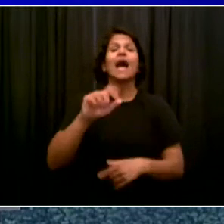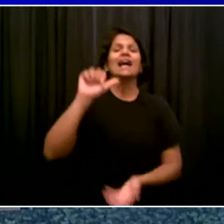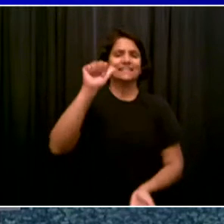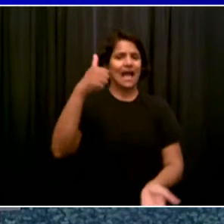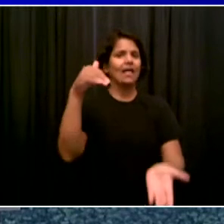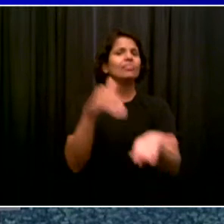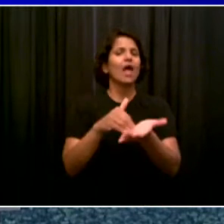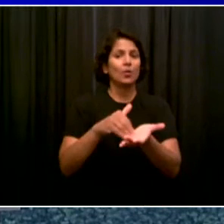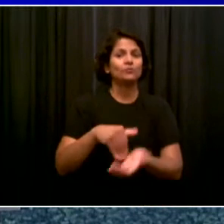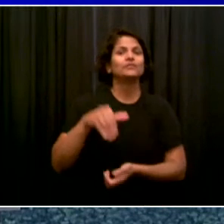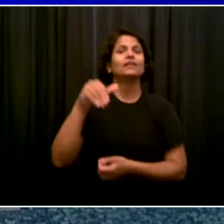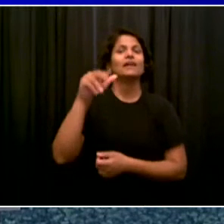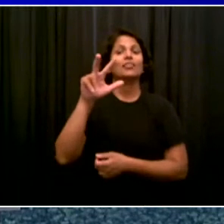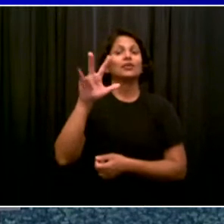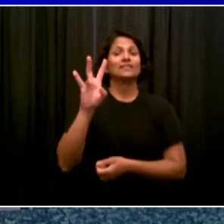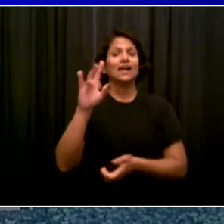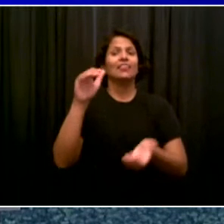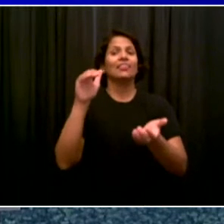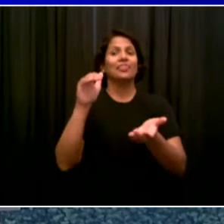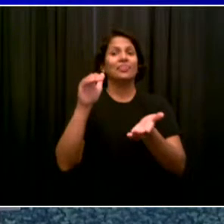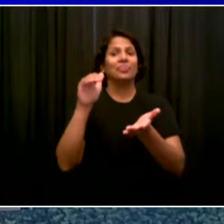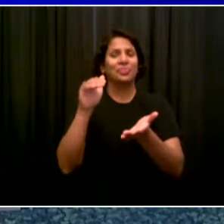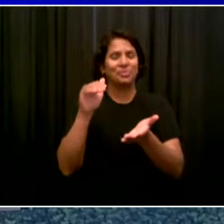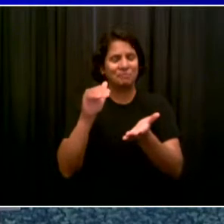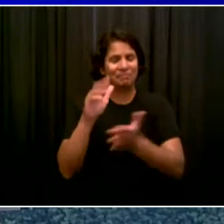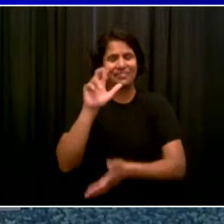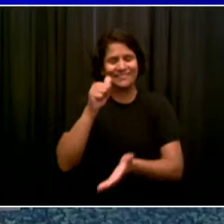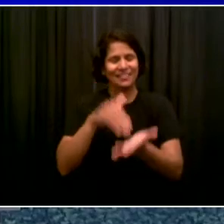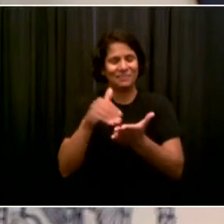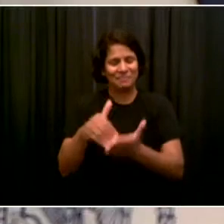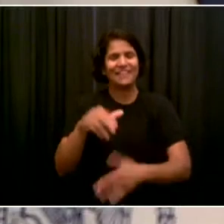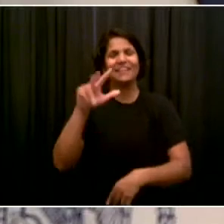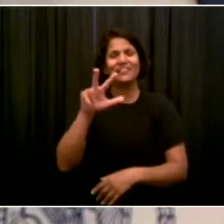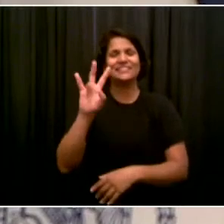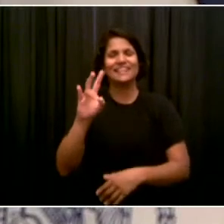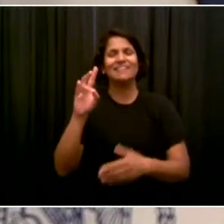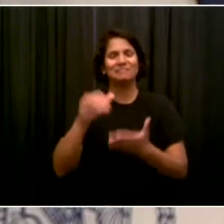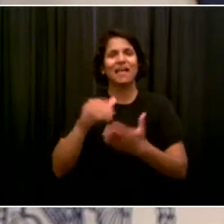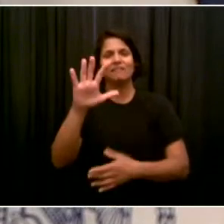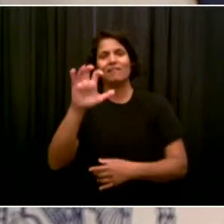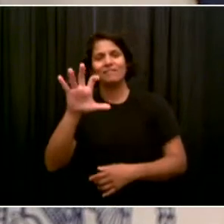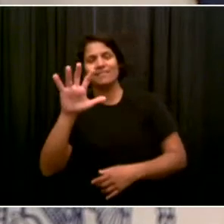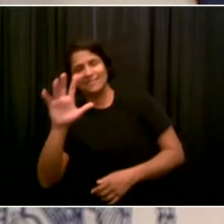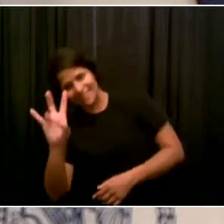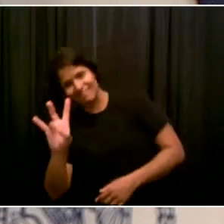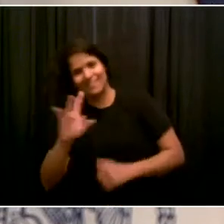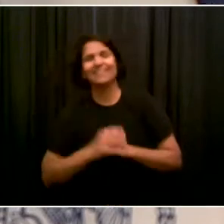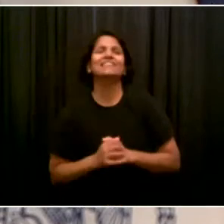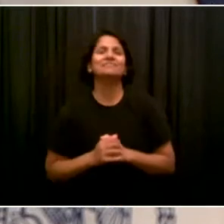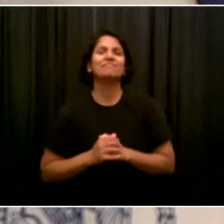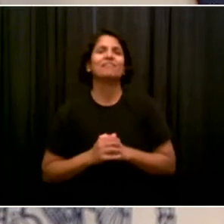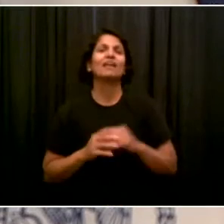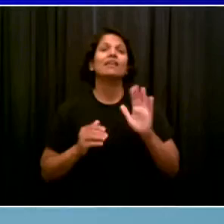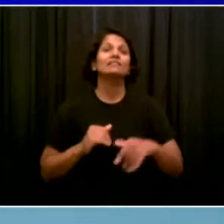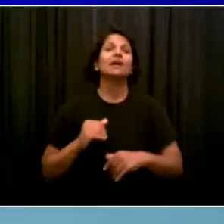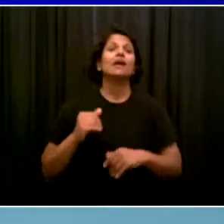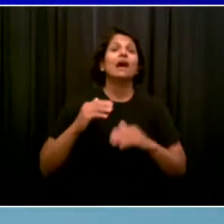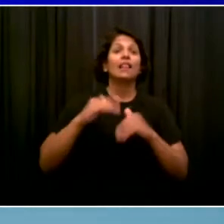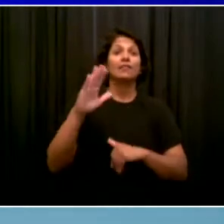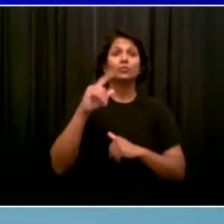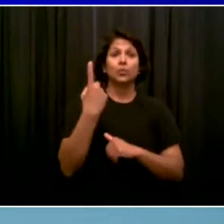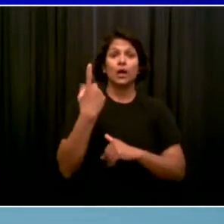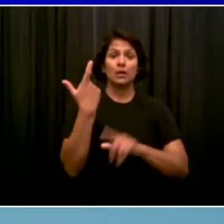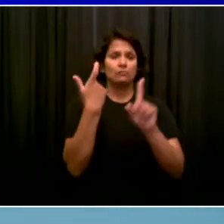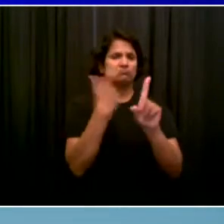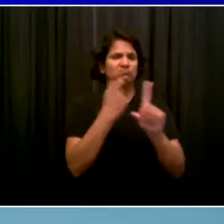10,037,551 vaccination doses given in the city of New York, and over 5 million New Yorkers who have had at least one dose. Everyone go back,